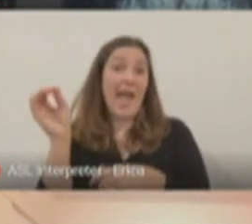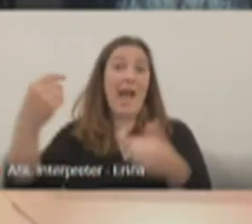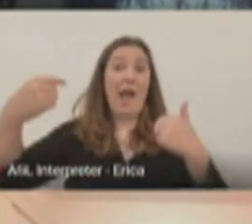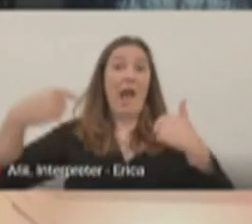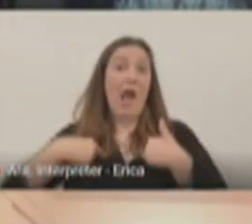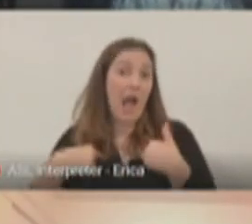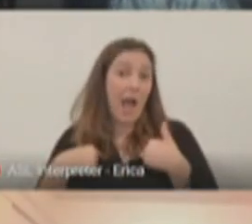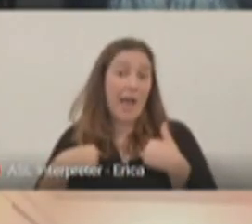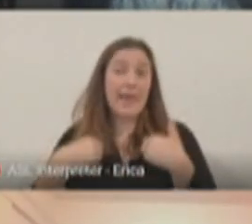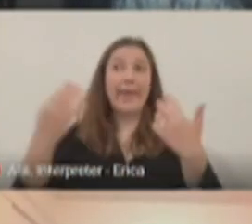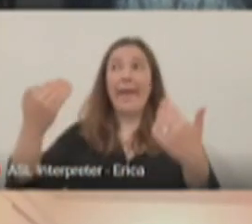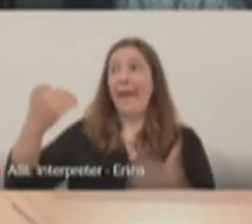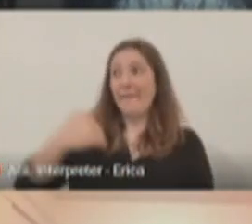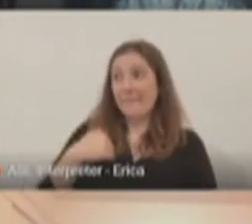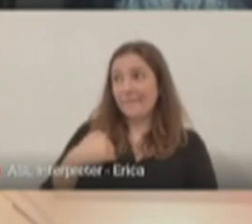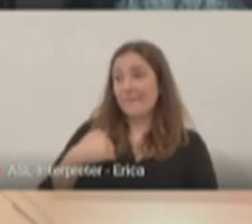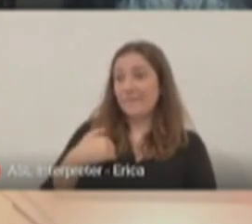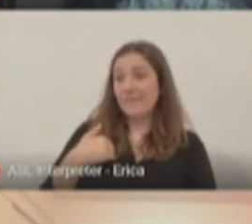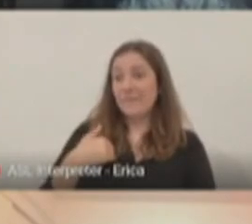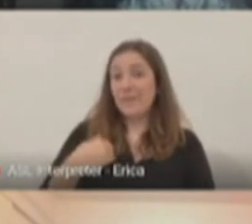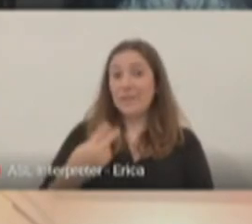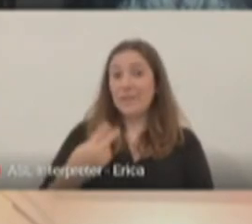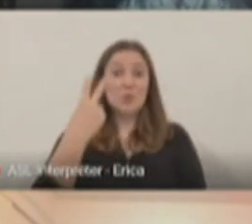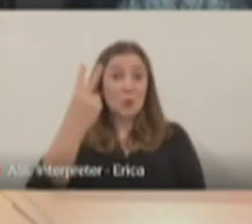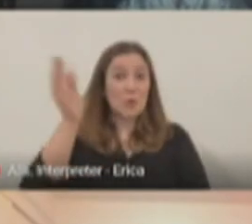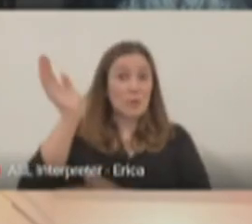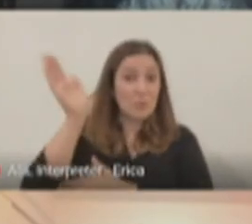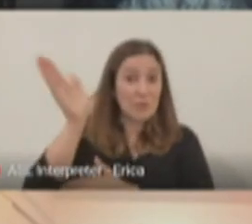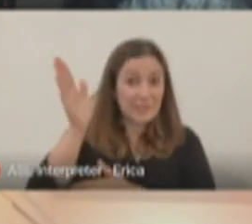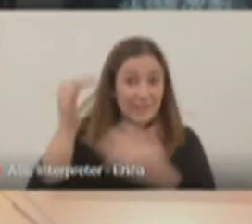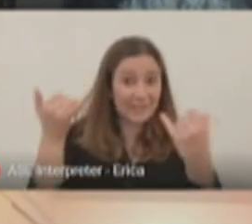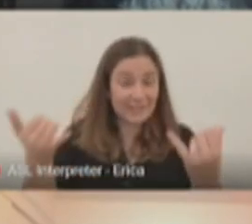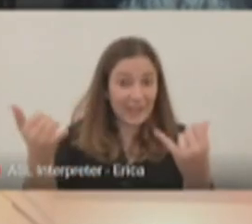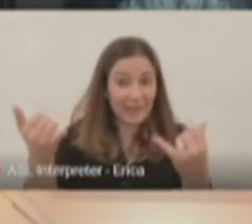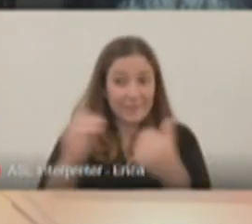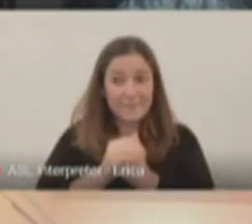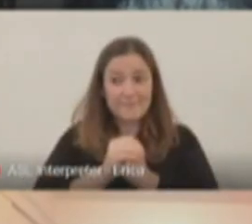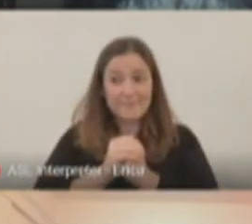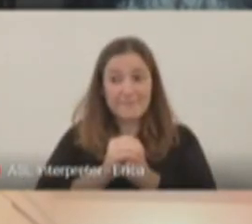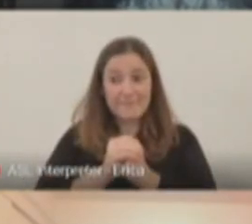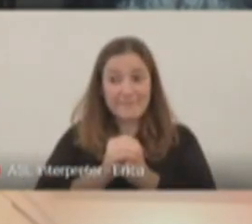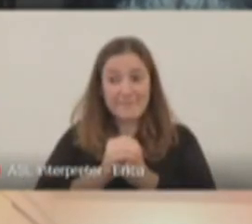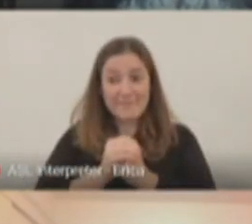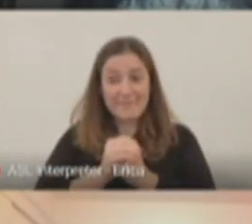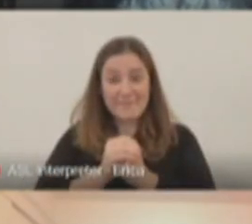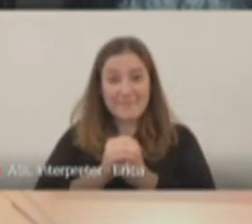we have 2 presentations tonight.